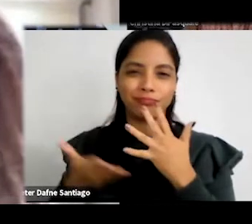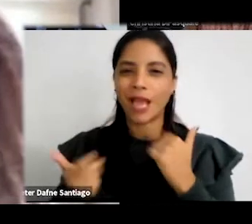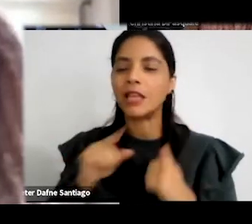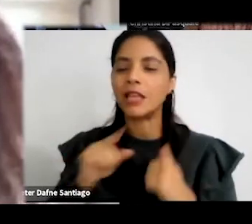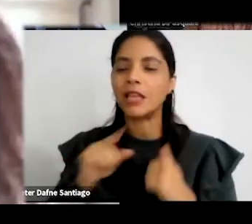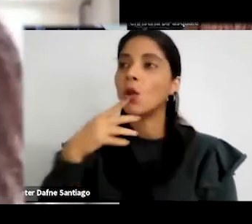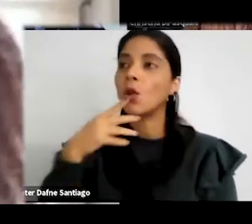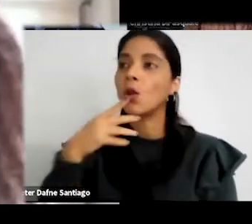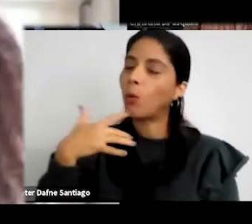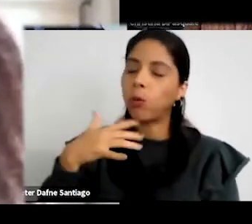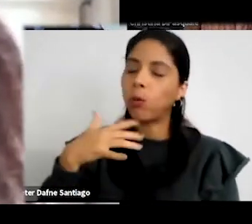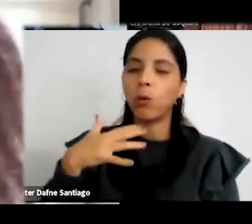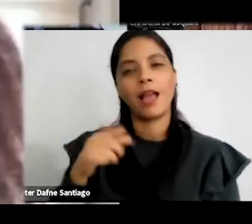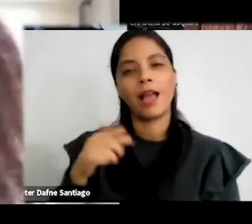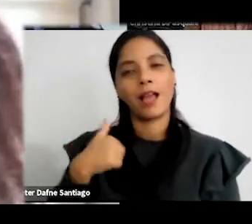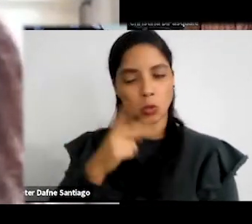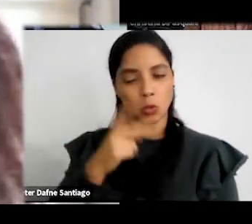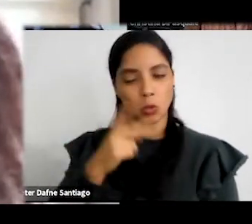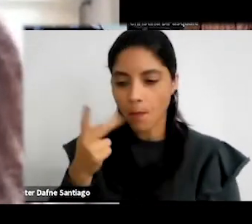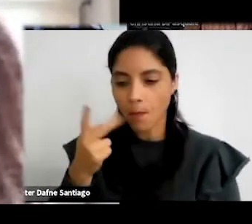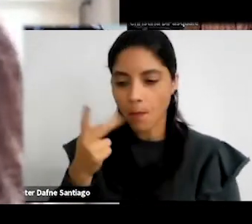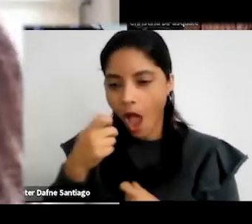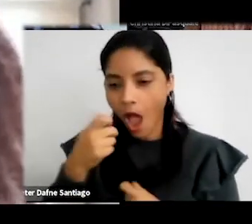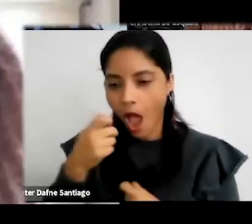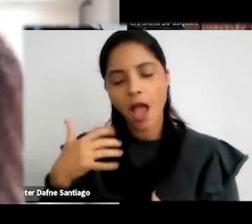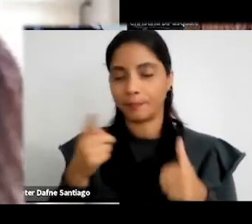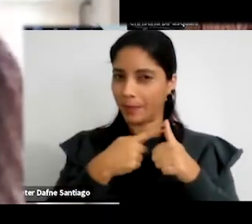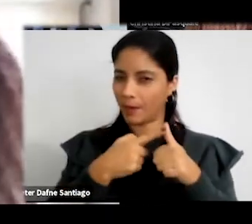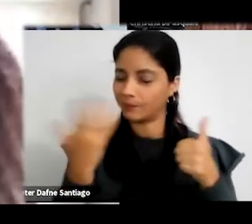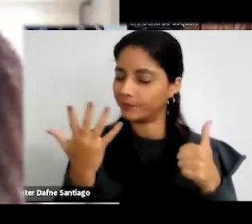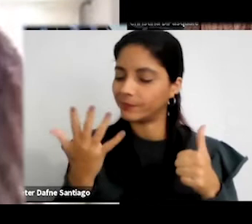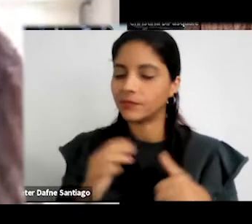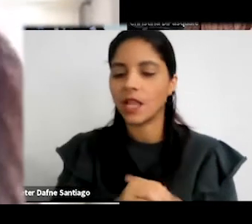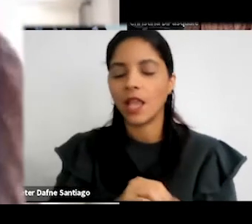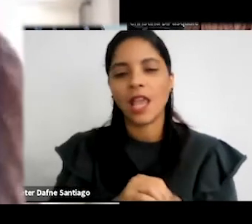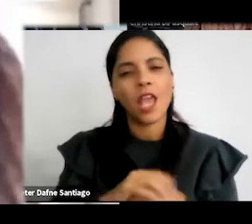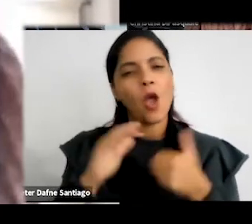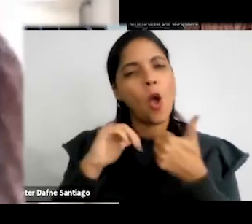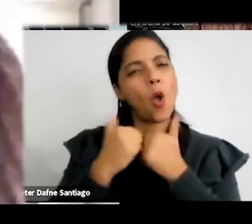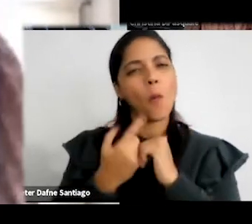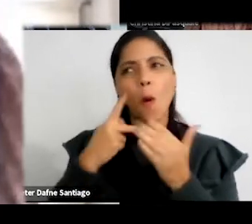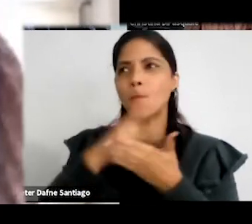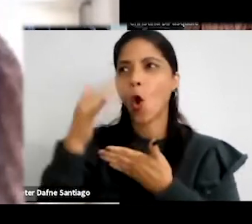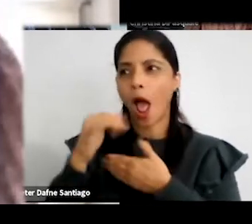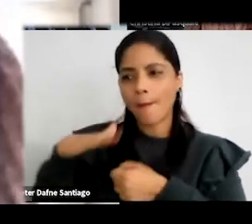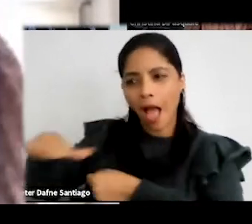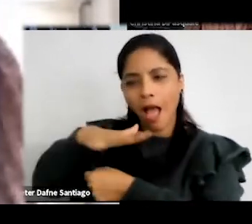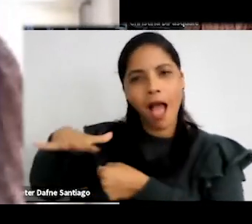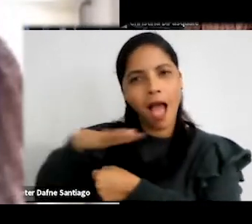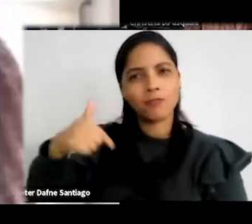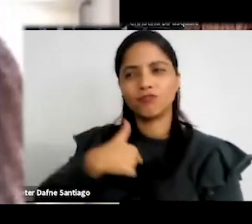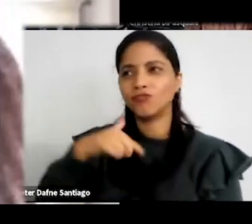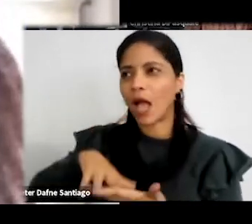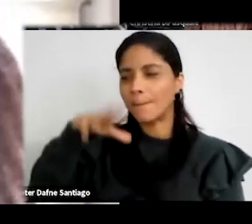was, well, a couple of things. That first of all, even as a local show, I learned that Realidades